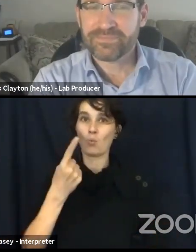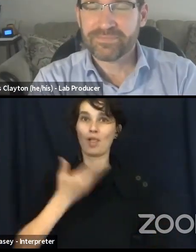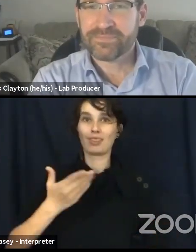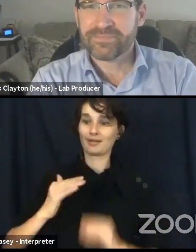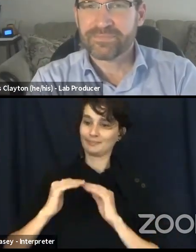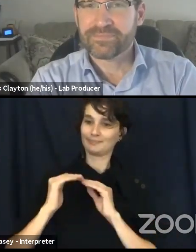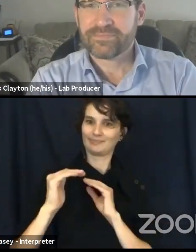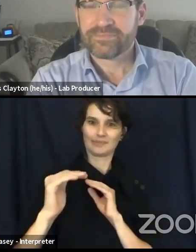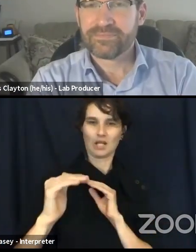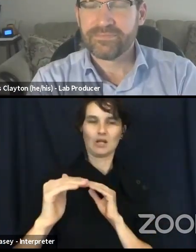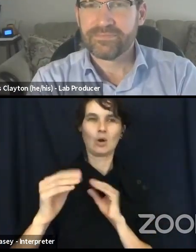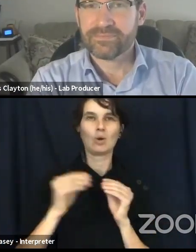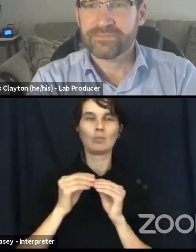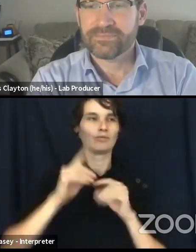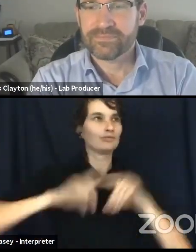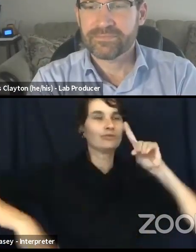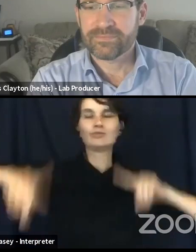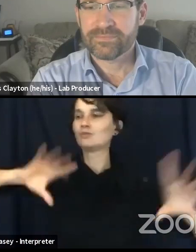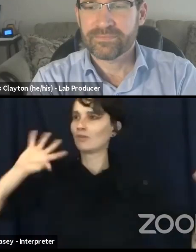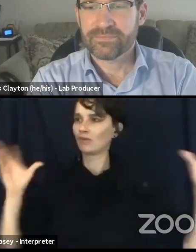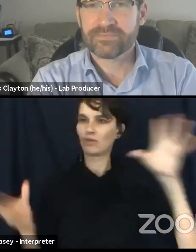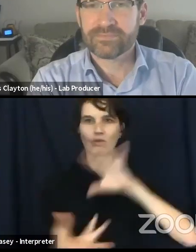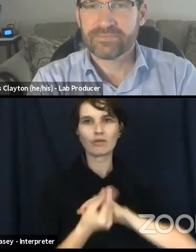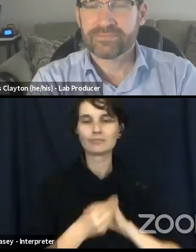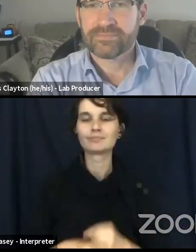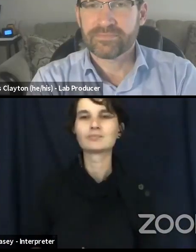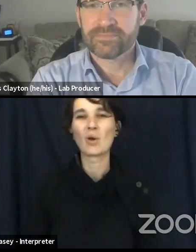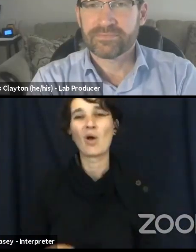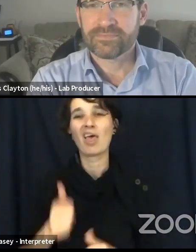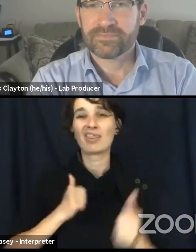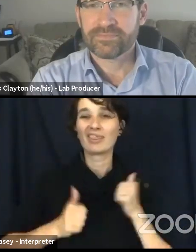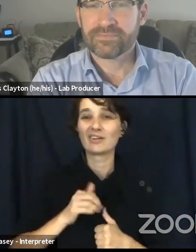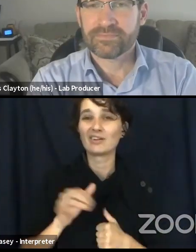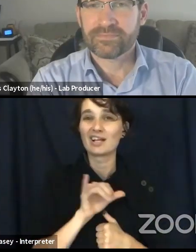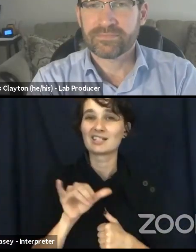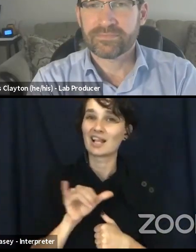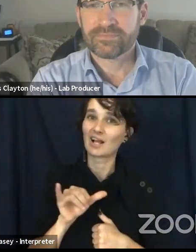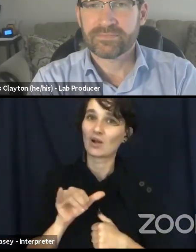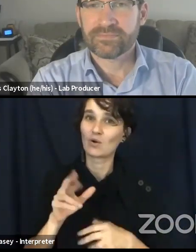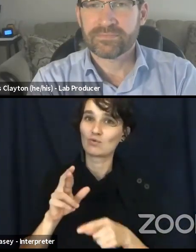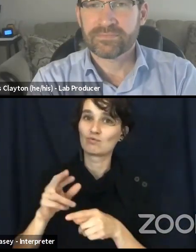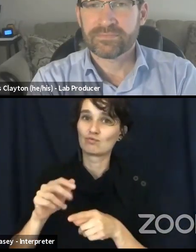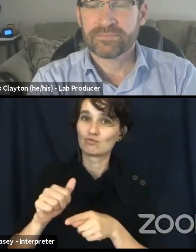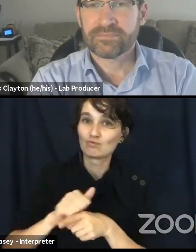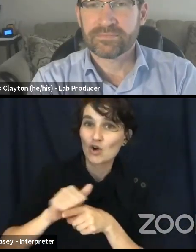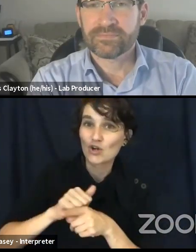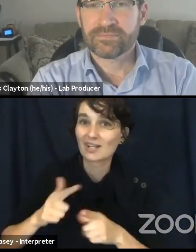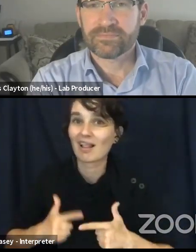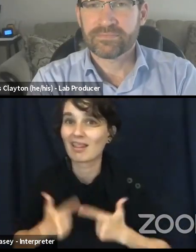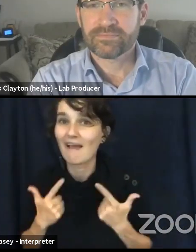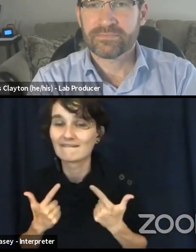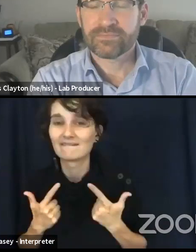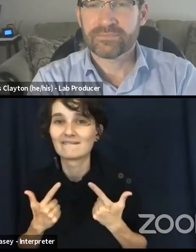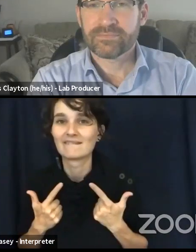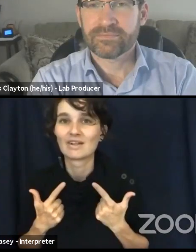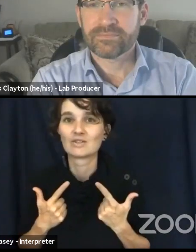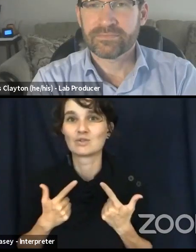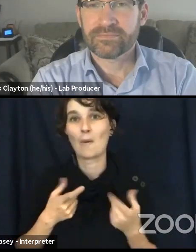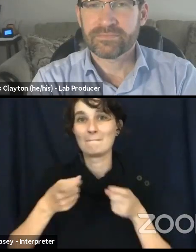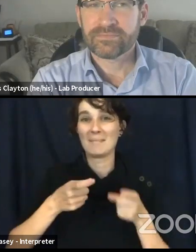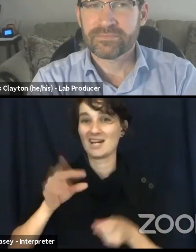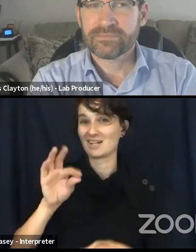really an act of rehearsing life. And even like the act of managing feeds, like in that play I just mentioned, we're doing